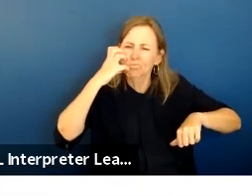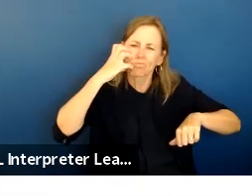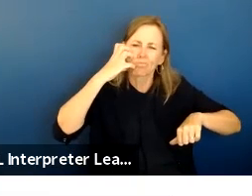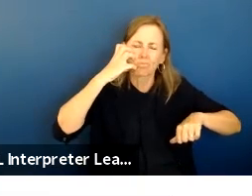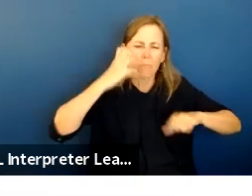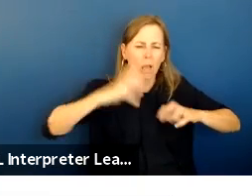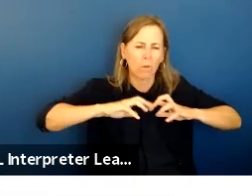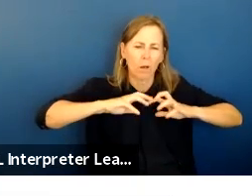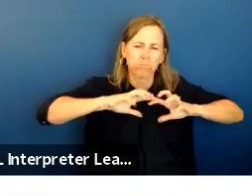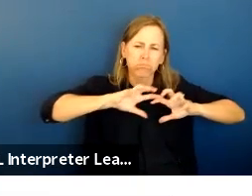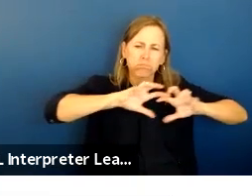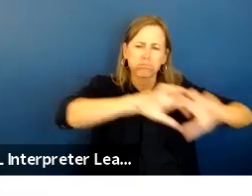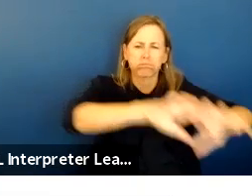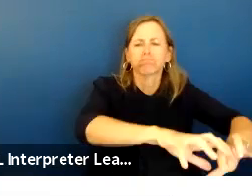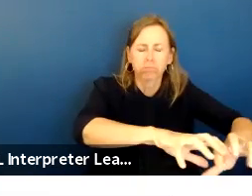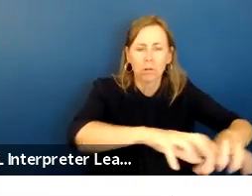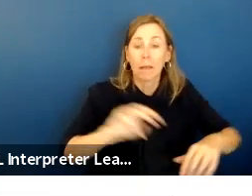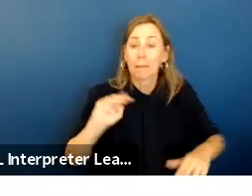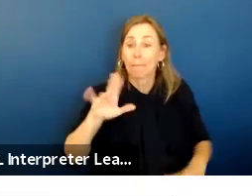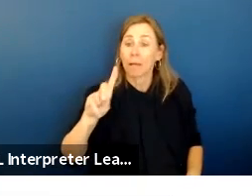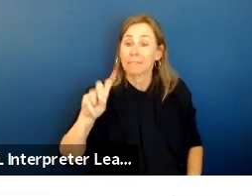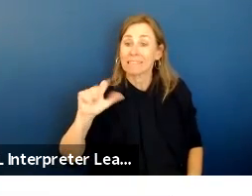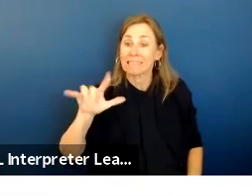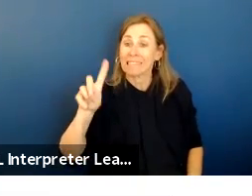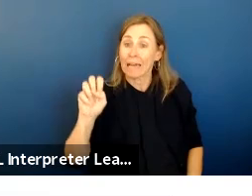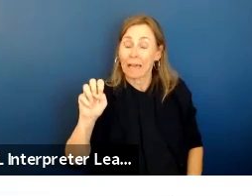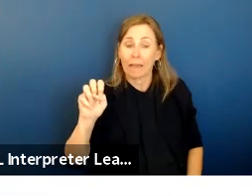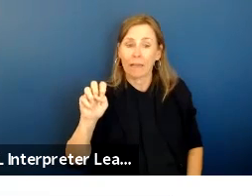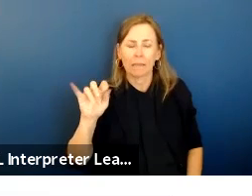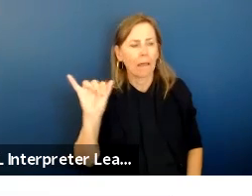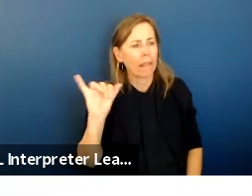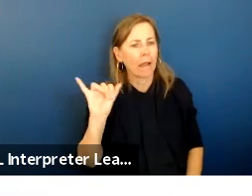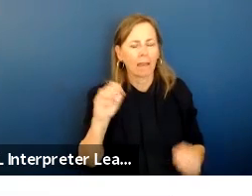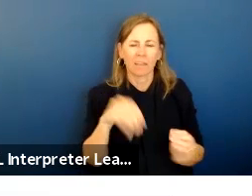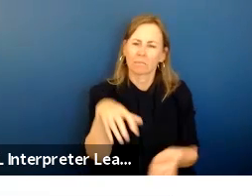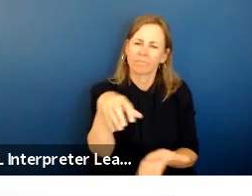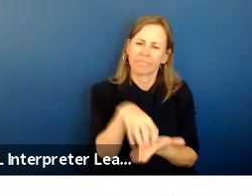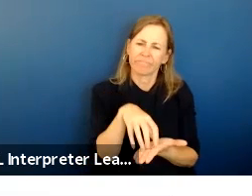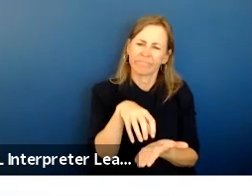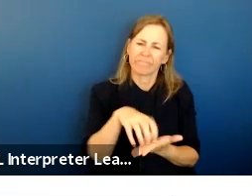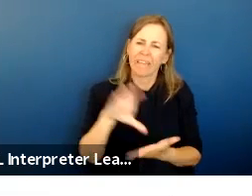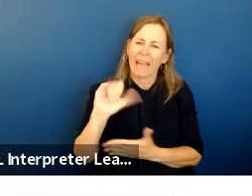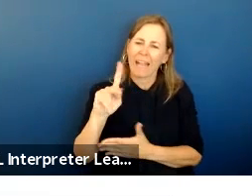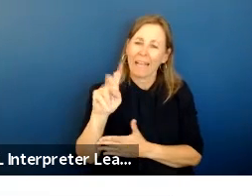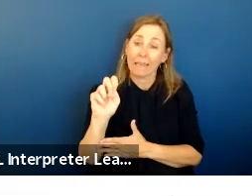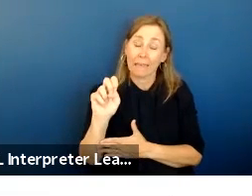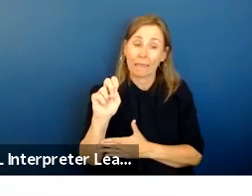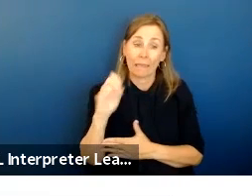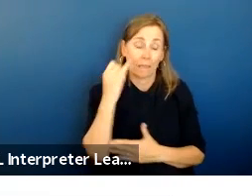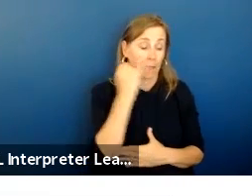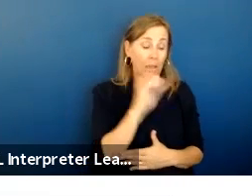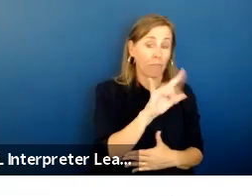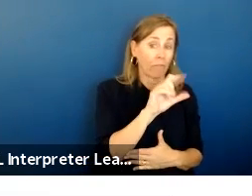mudflow. Mudslides have been compared to have the consistency of cake. Both the flash flooding and mudflows